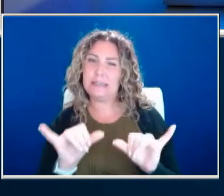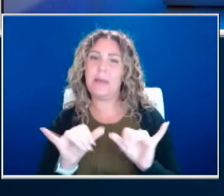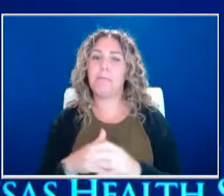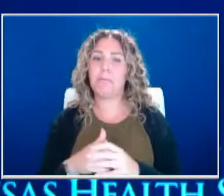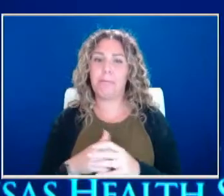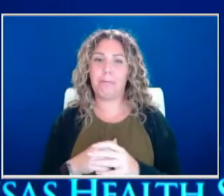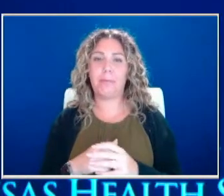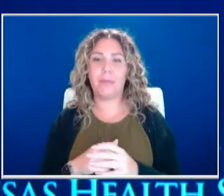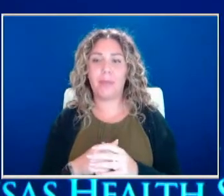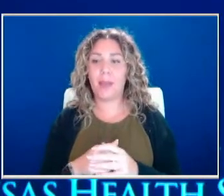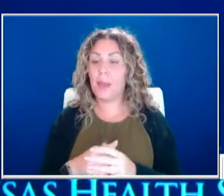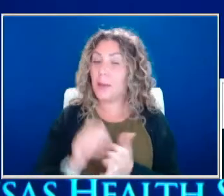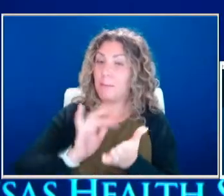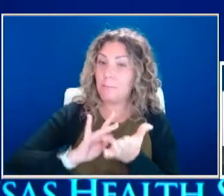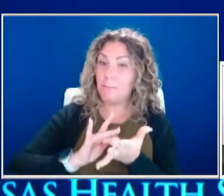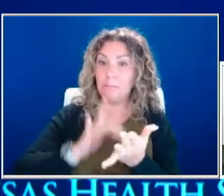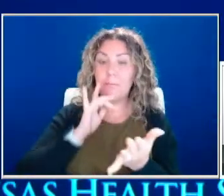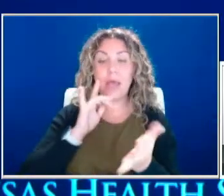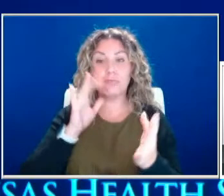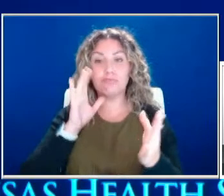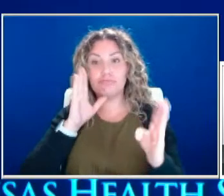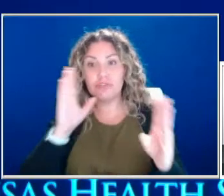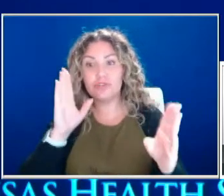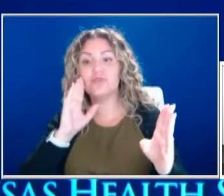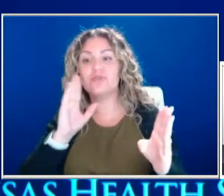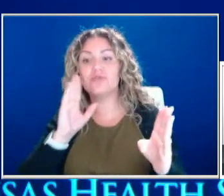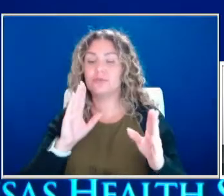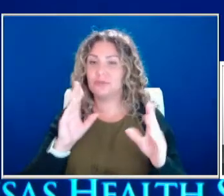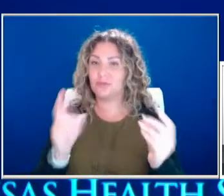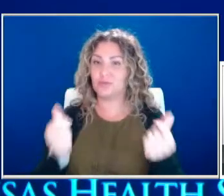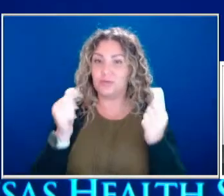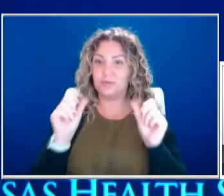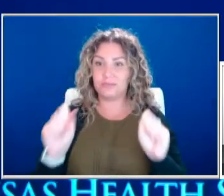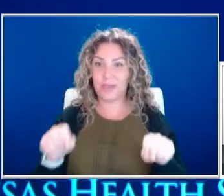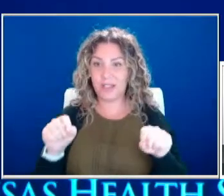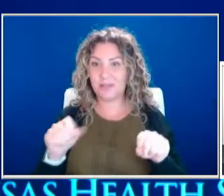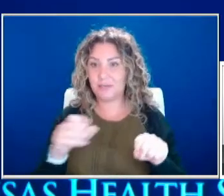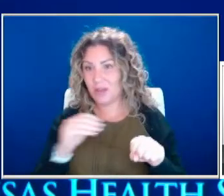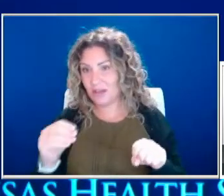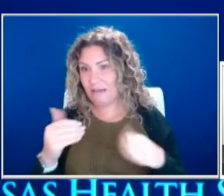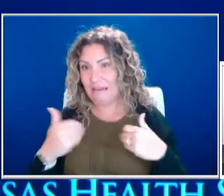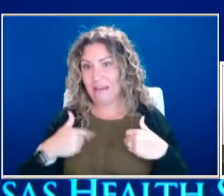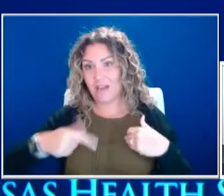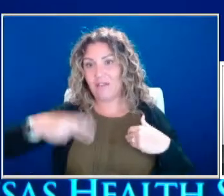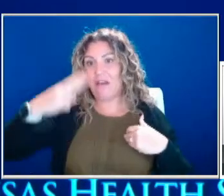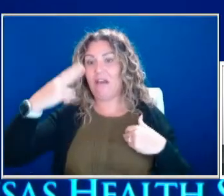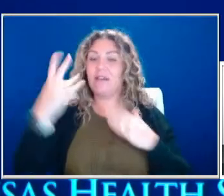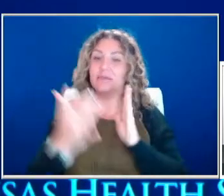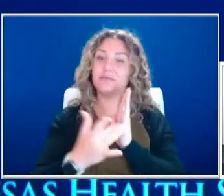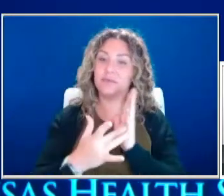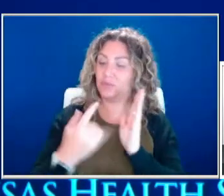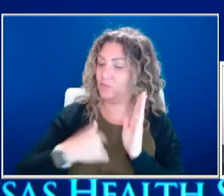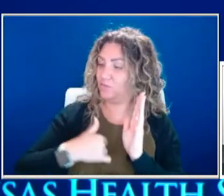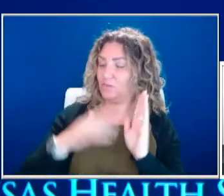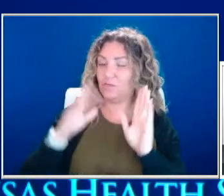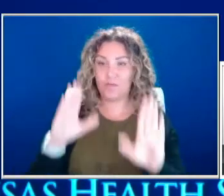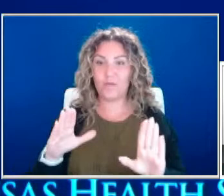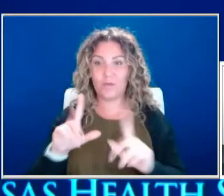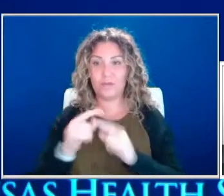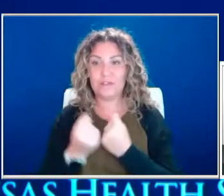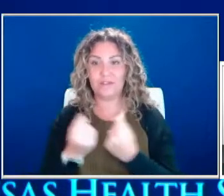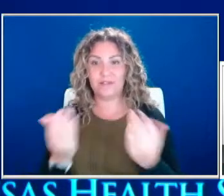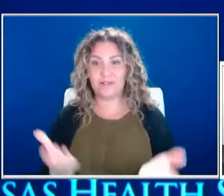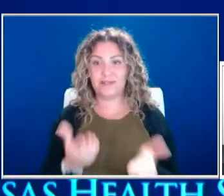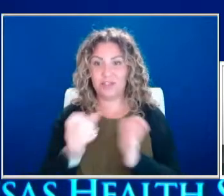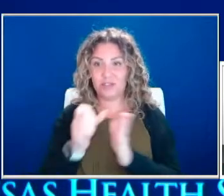medical attention as quickly as possible, and if you can, get to a place with really state-of-the-art equipment. We've got a phenomenal team here of